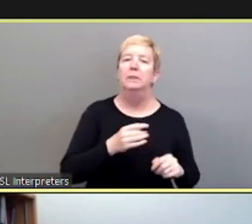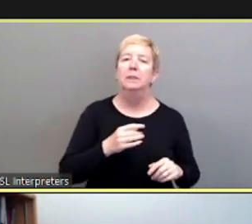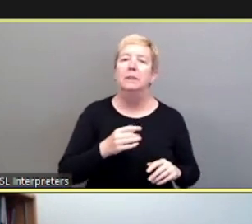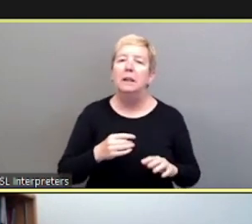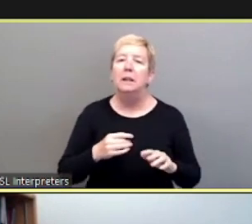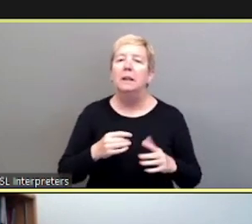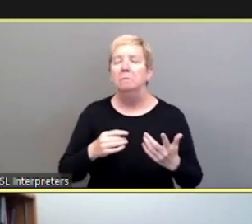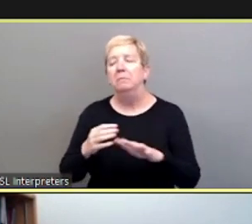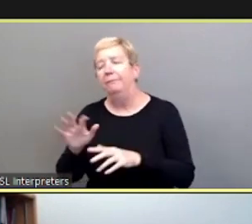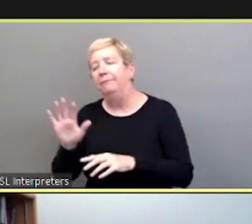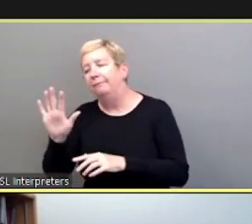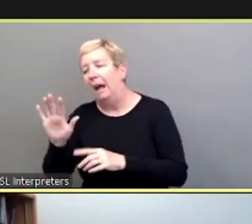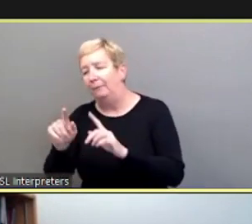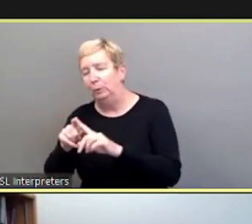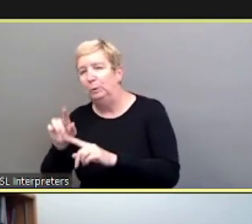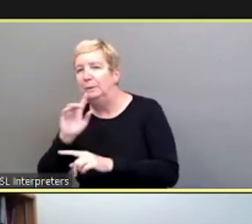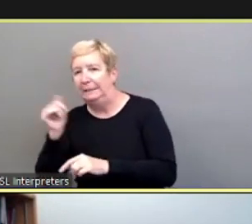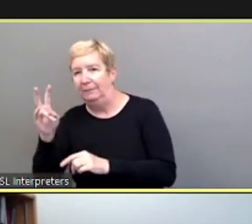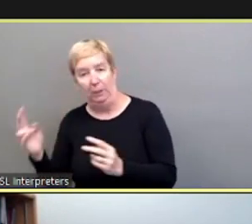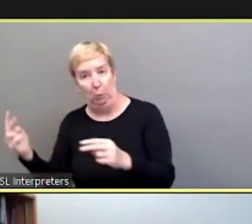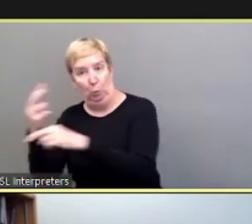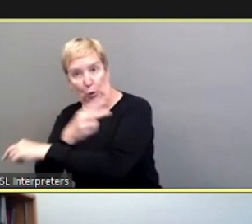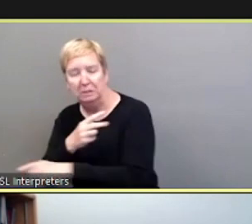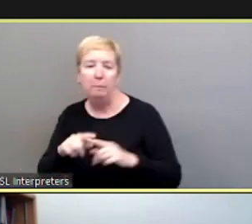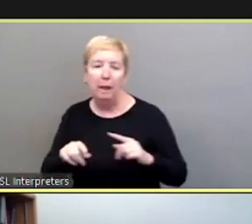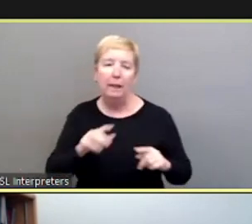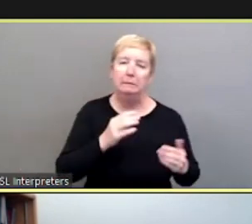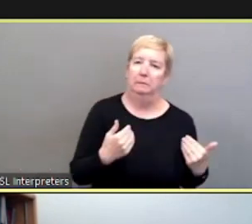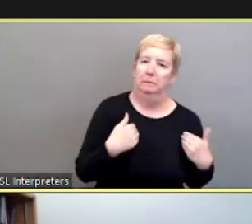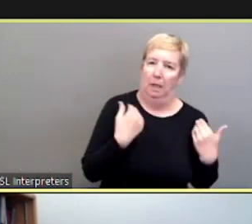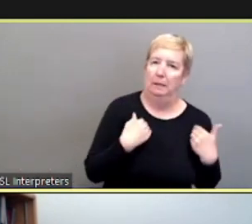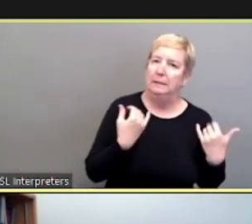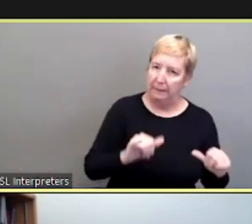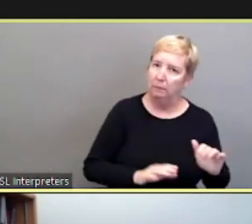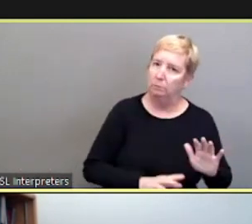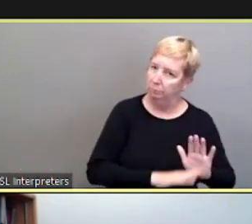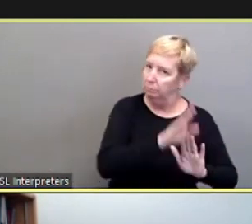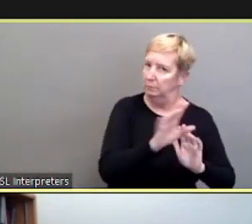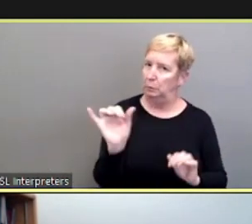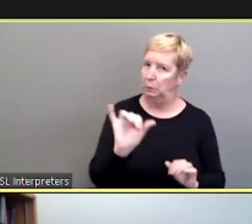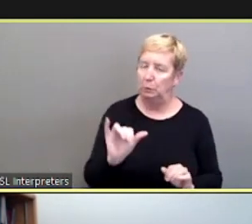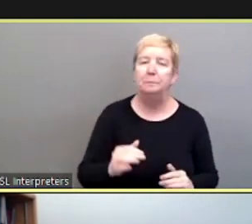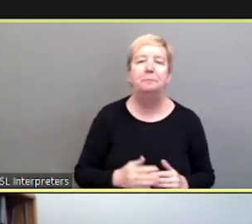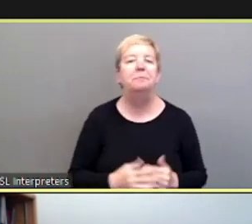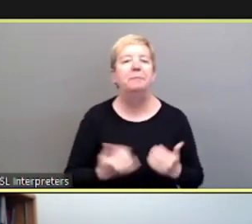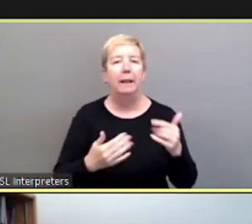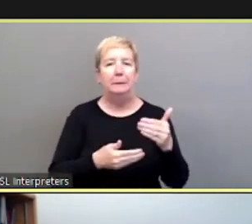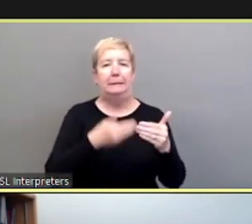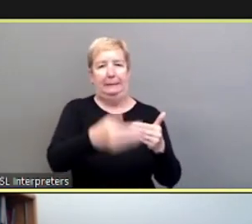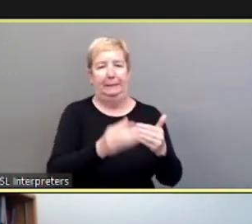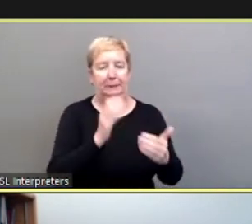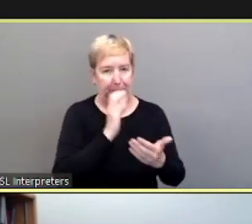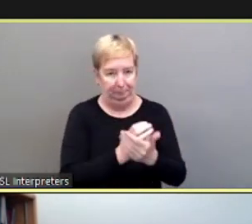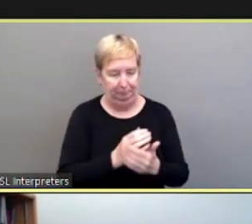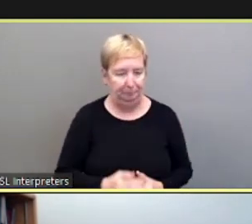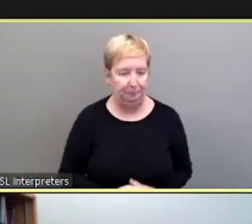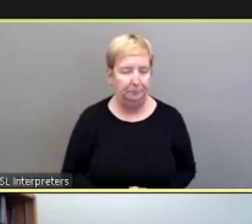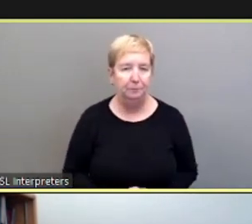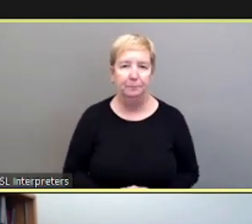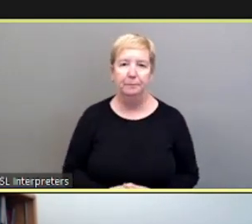5 to 17-year-old age band. And then you can move to the next slide, I believe. Okay, and this again,